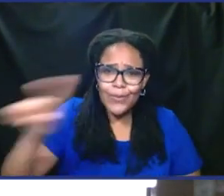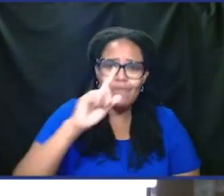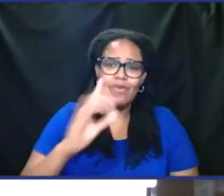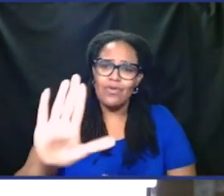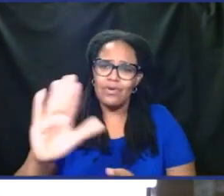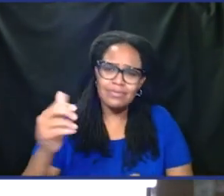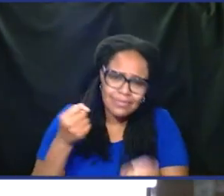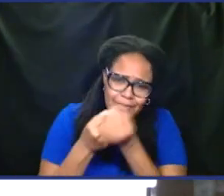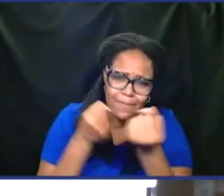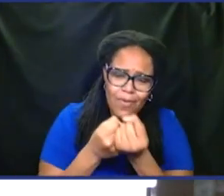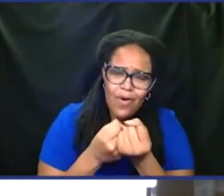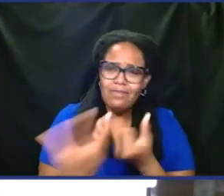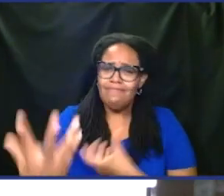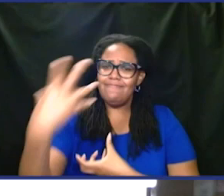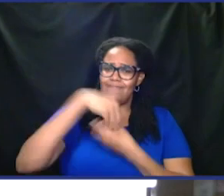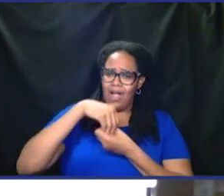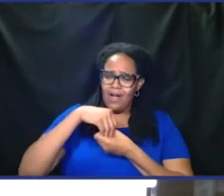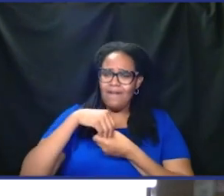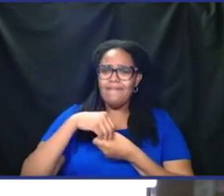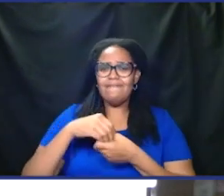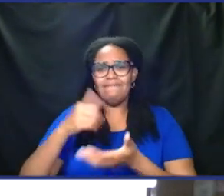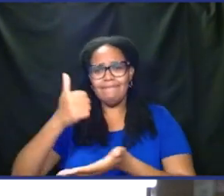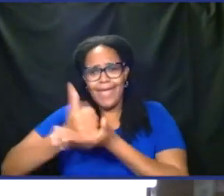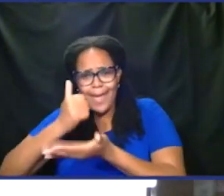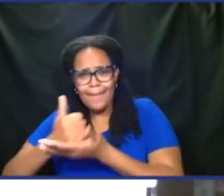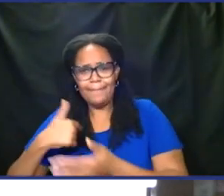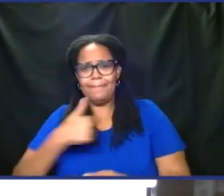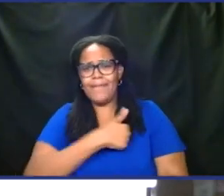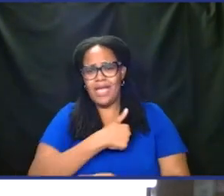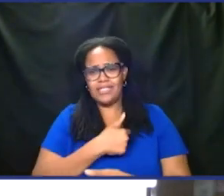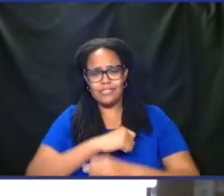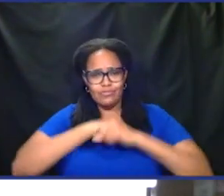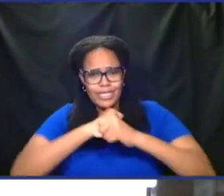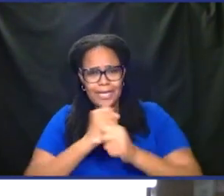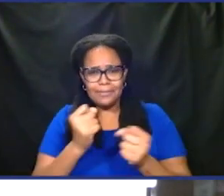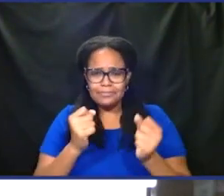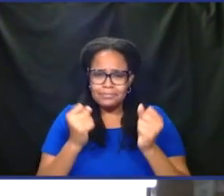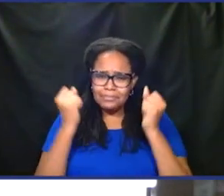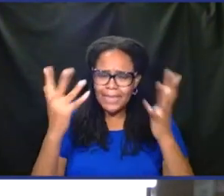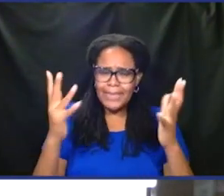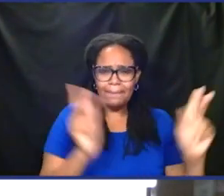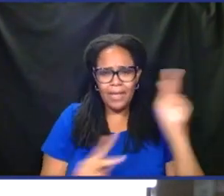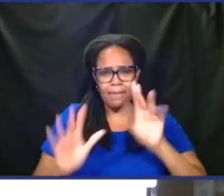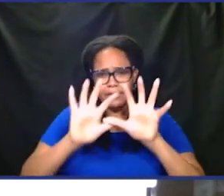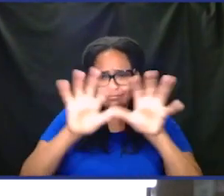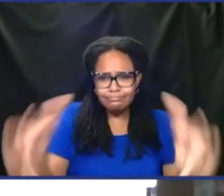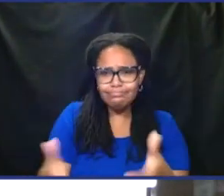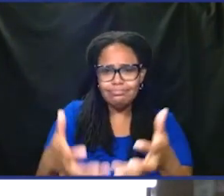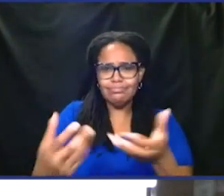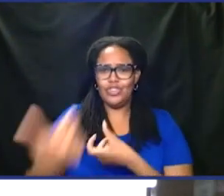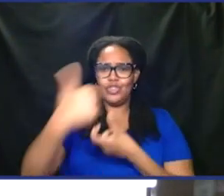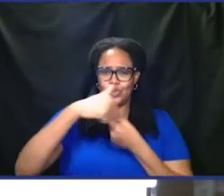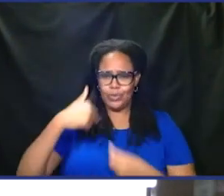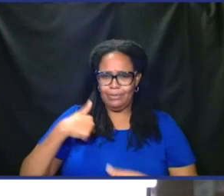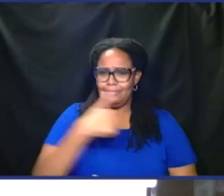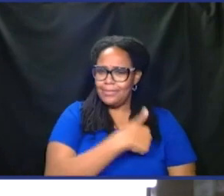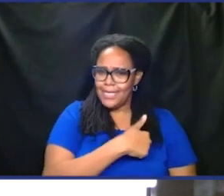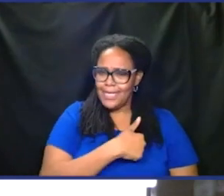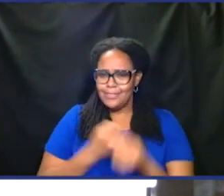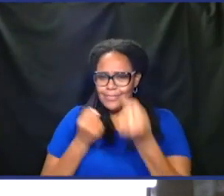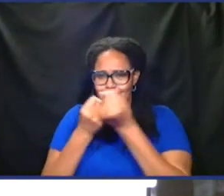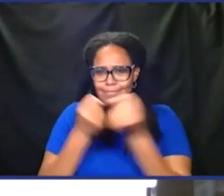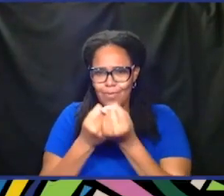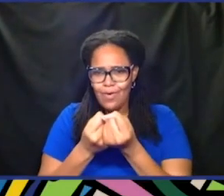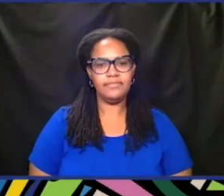join together in protecting the health of millions of people. Join me in supporting Americares. Thank you.